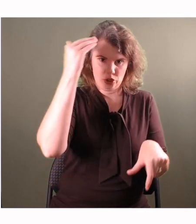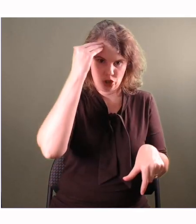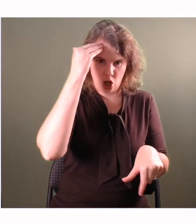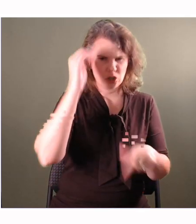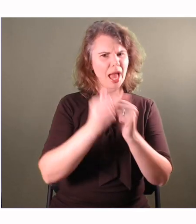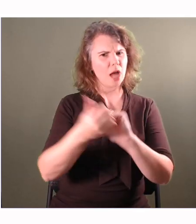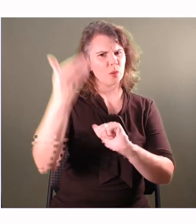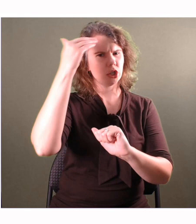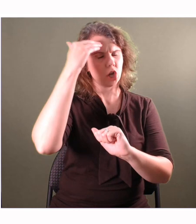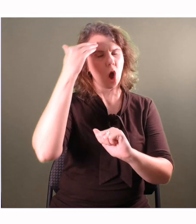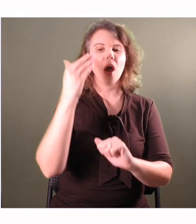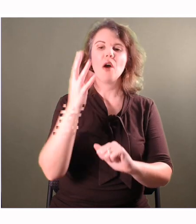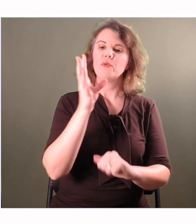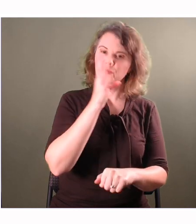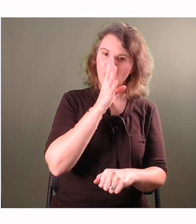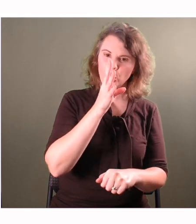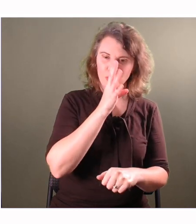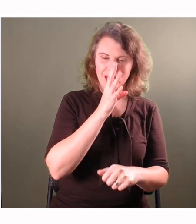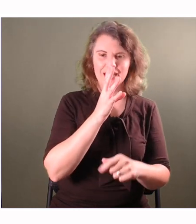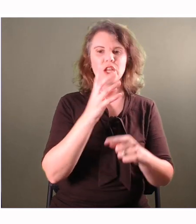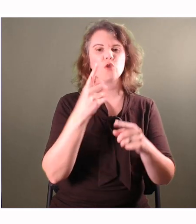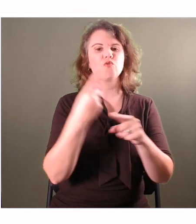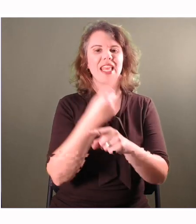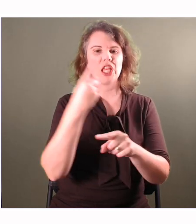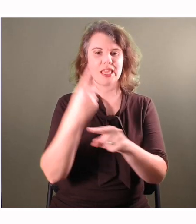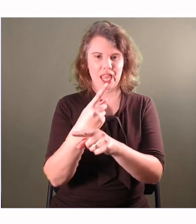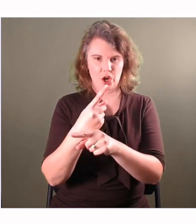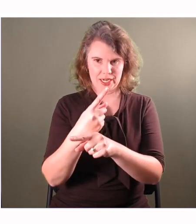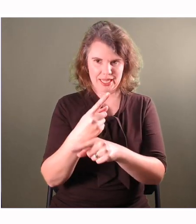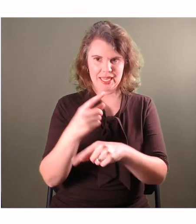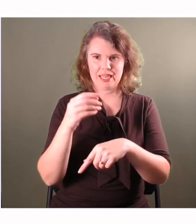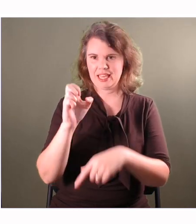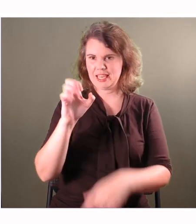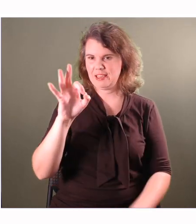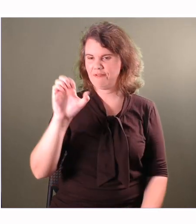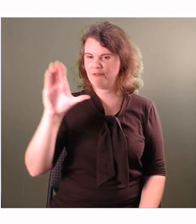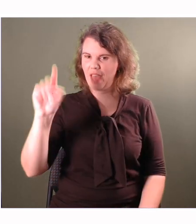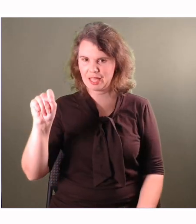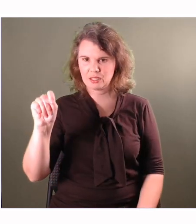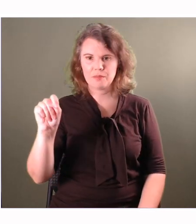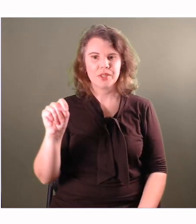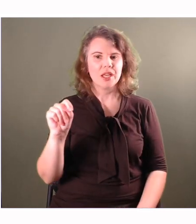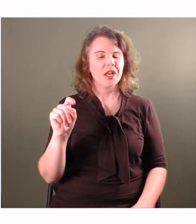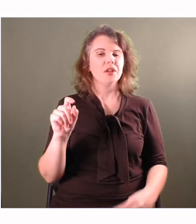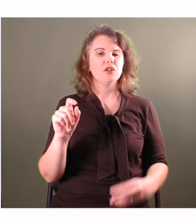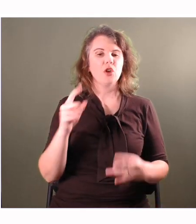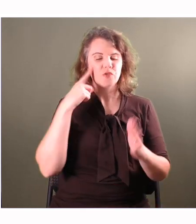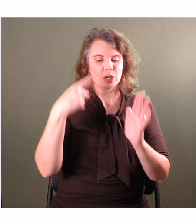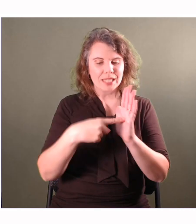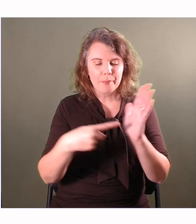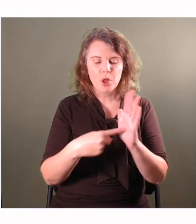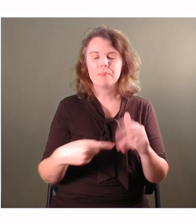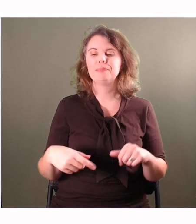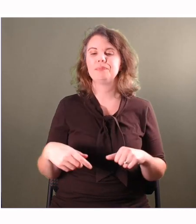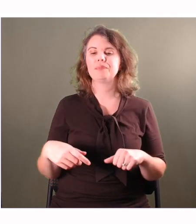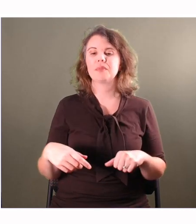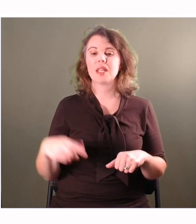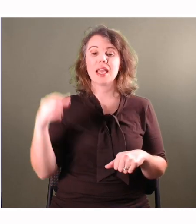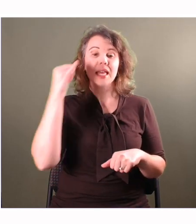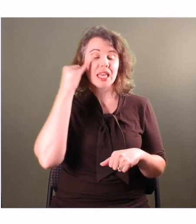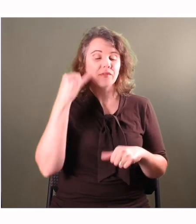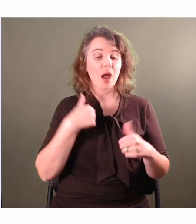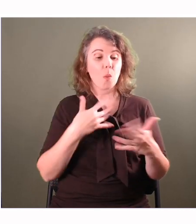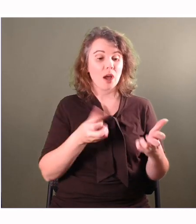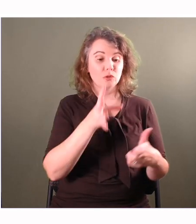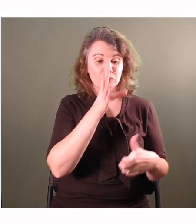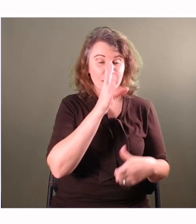called the phonotactic regularity effect. Slips rarely create illegal sequences. So let me give you an example. So suppose